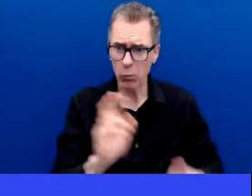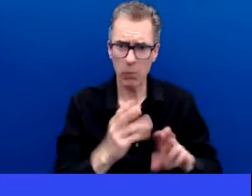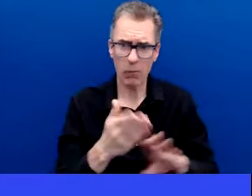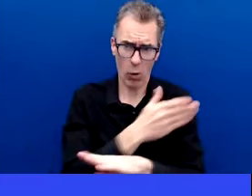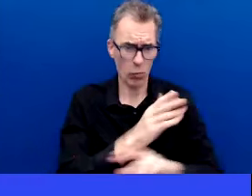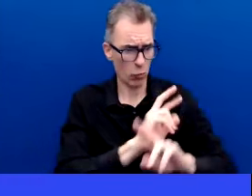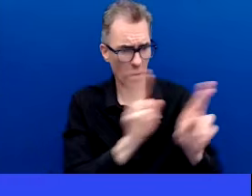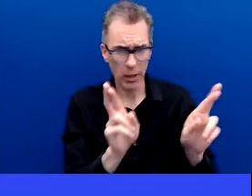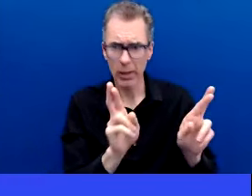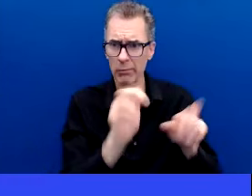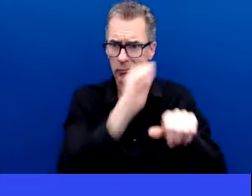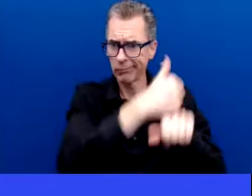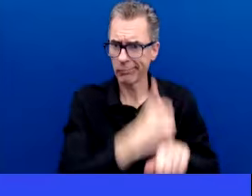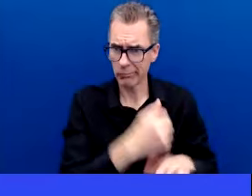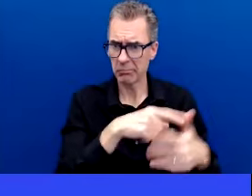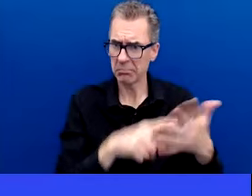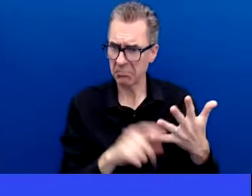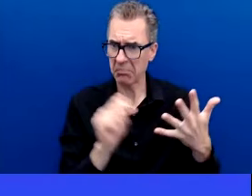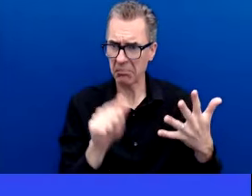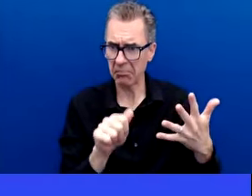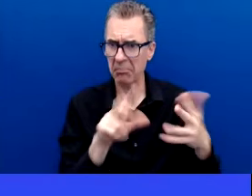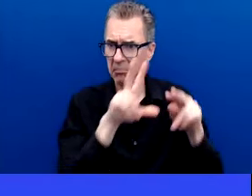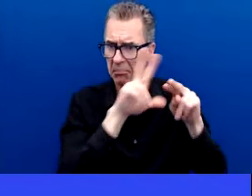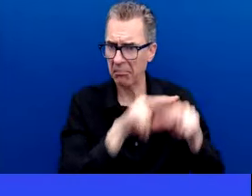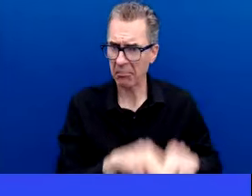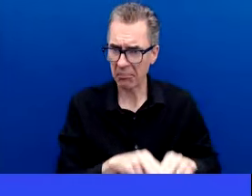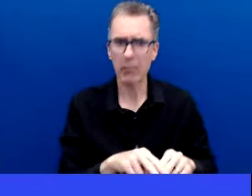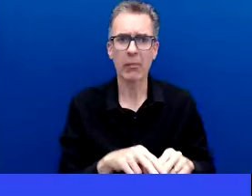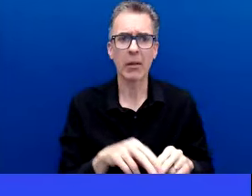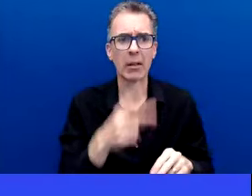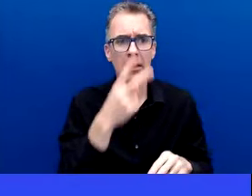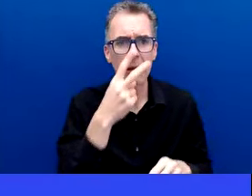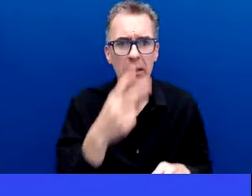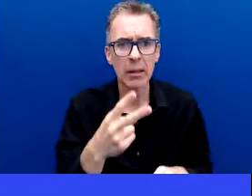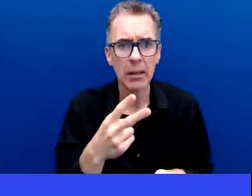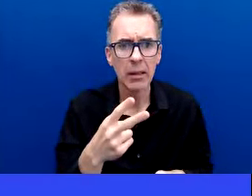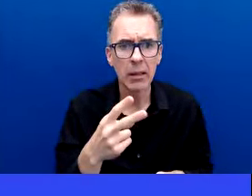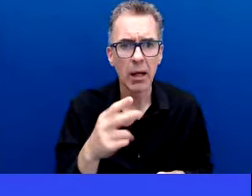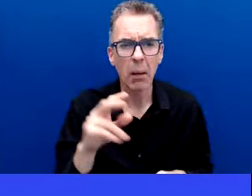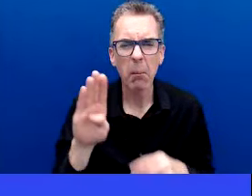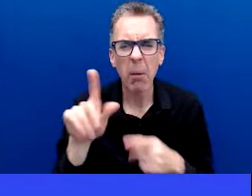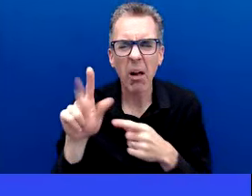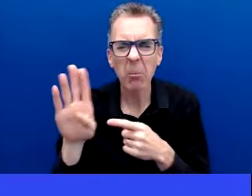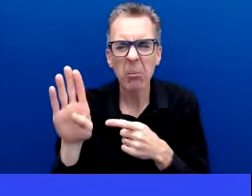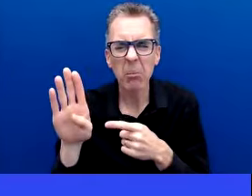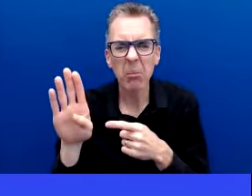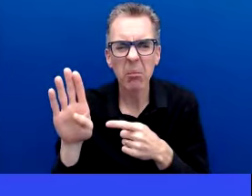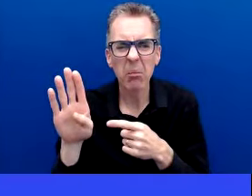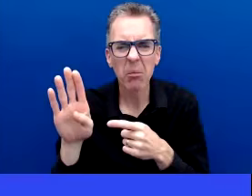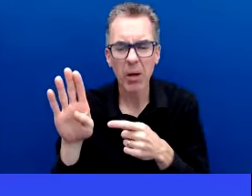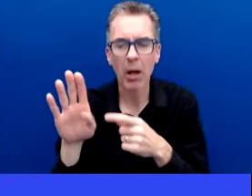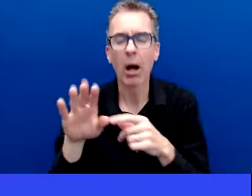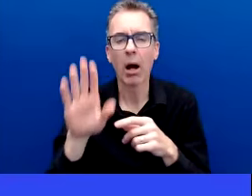you. And then I point out this bulb creation. In Play Pause It, everything's a bulb. It's really an